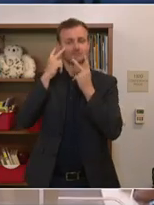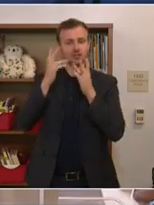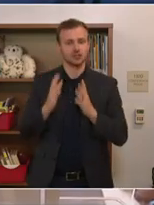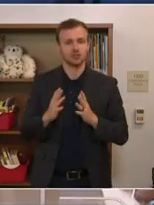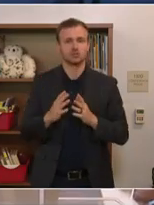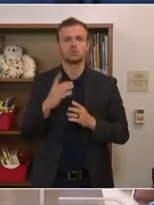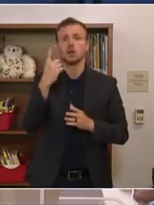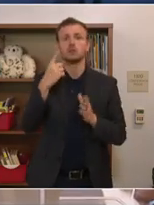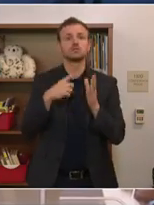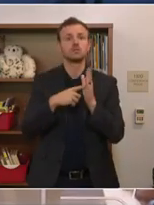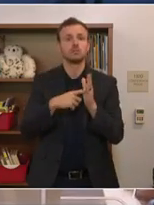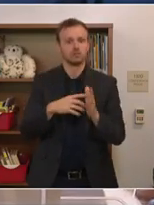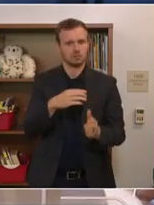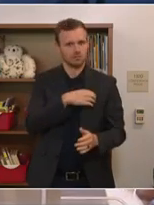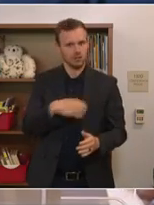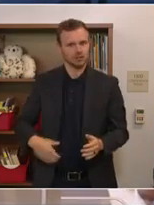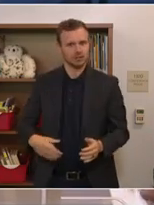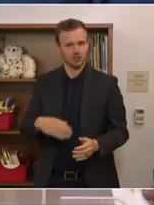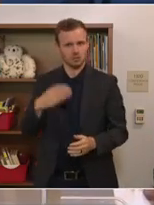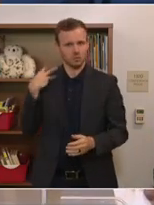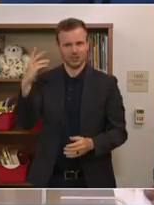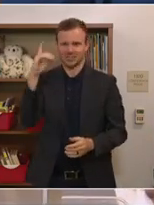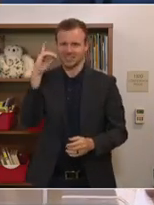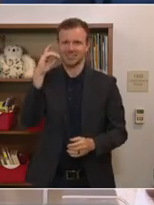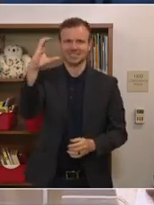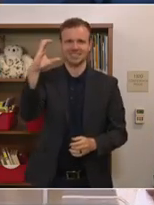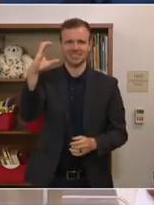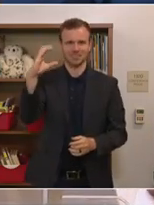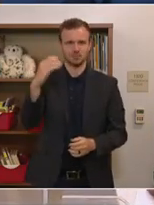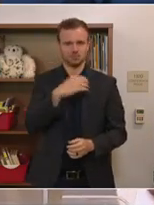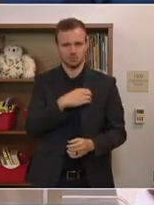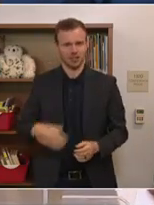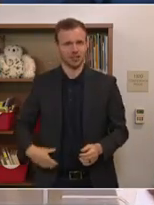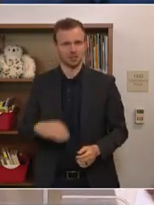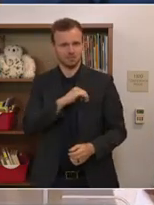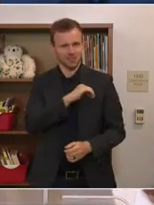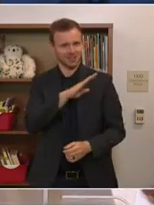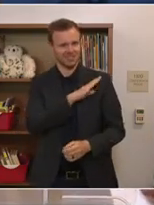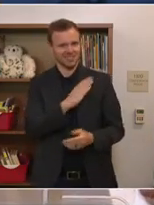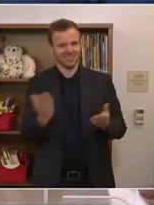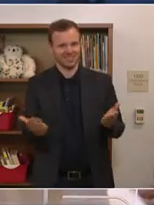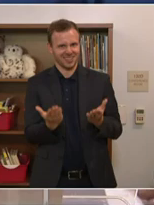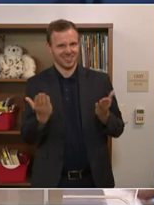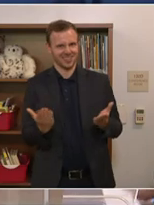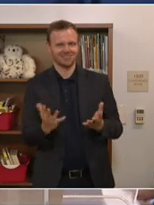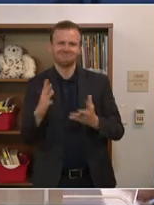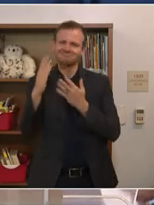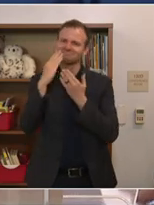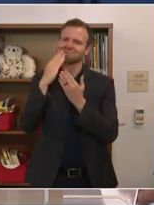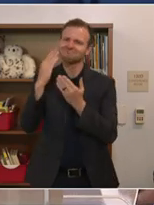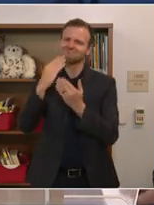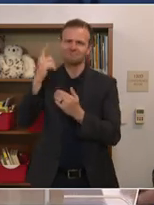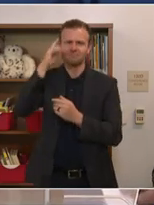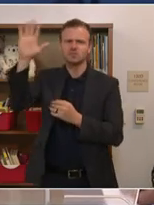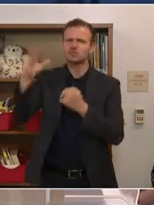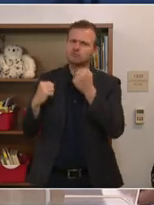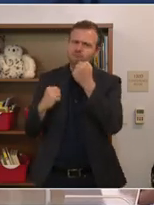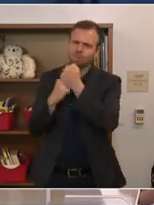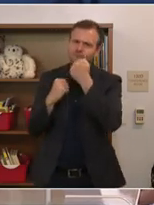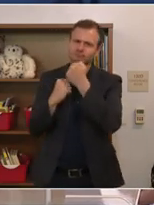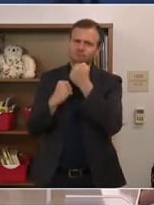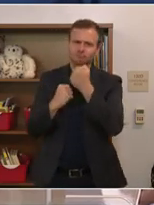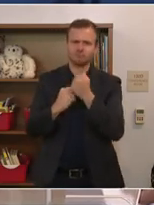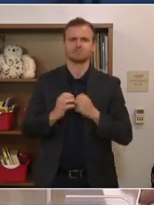Mayor Bowser. Thank you for everything you do to support kids like me all over this city. Whitlock Village, please give a